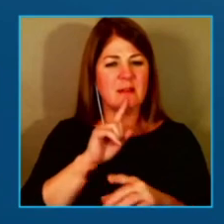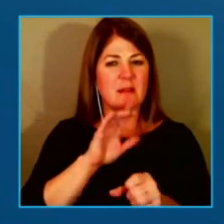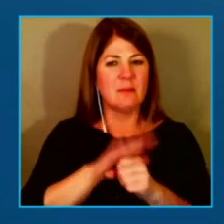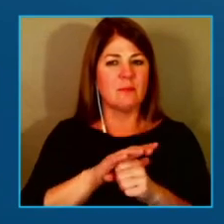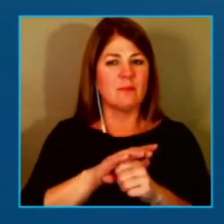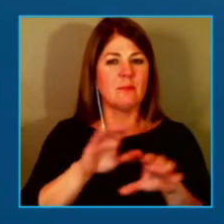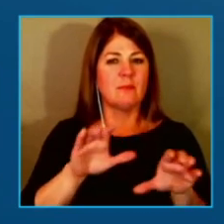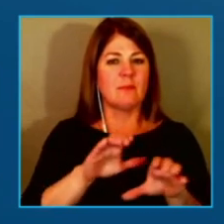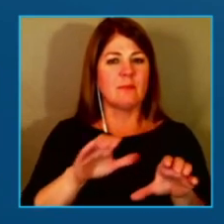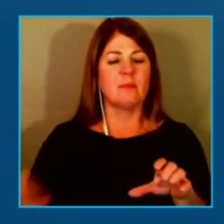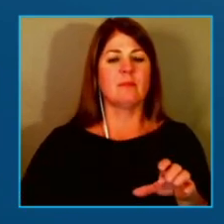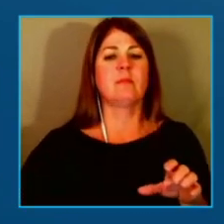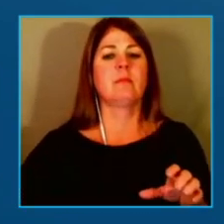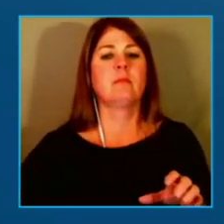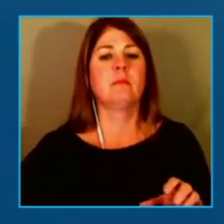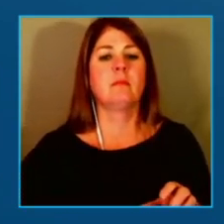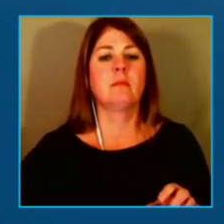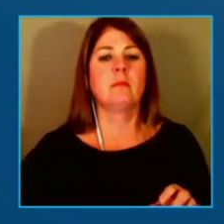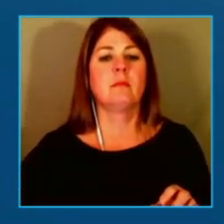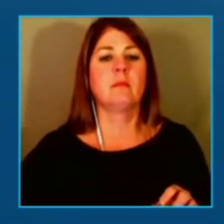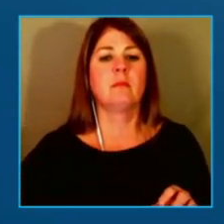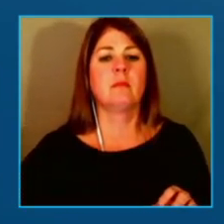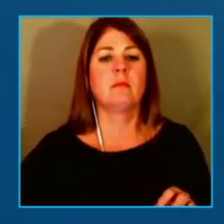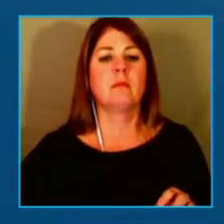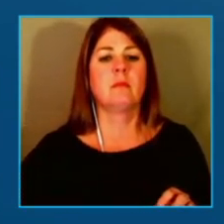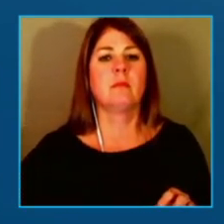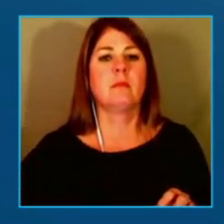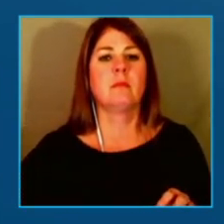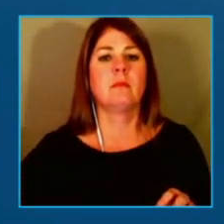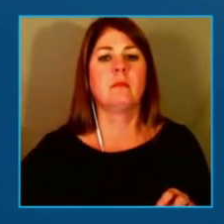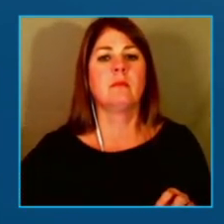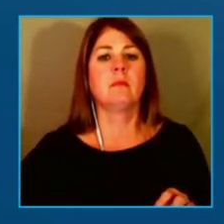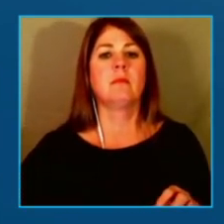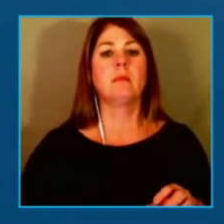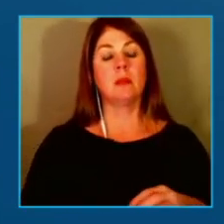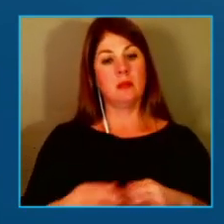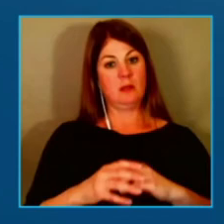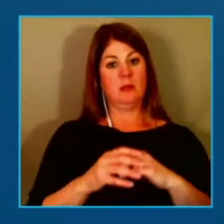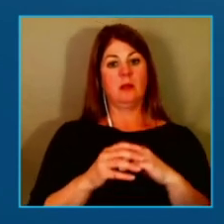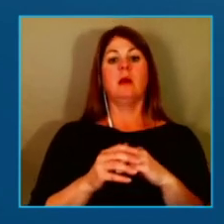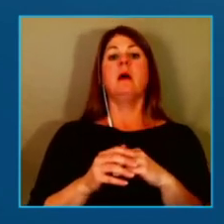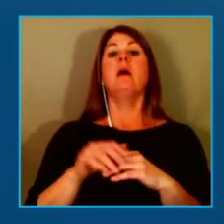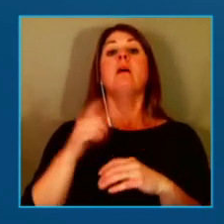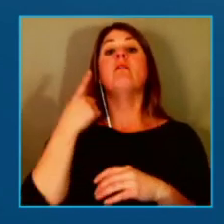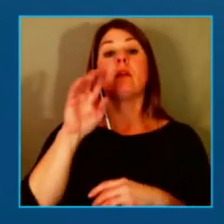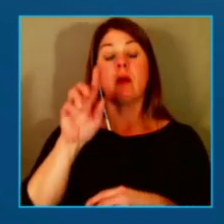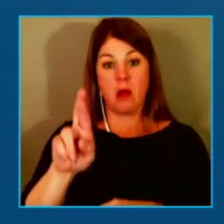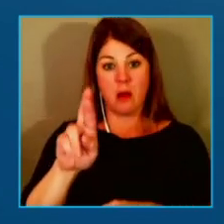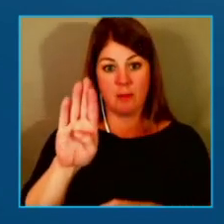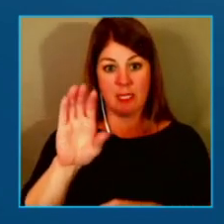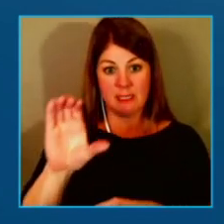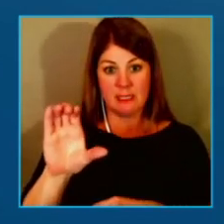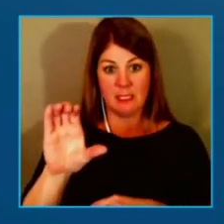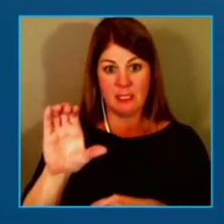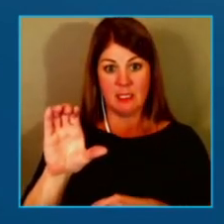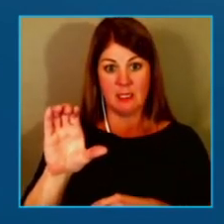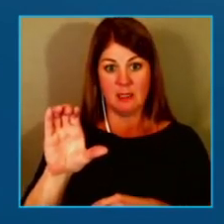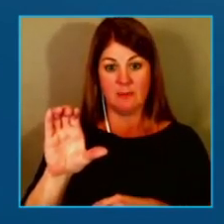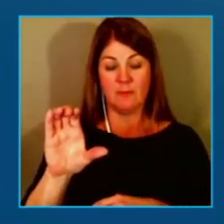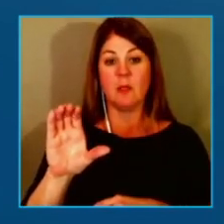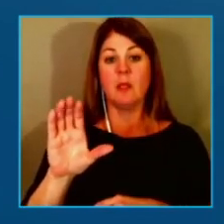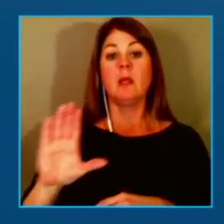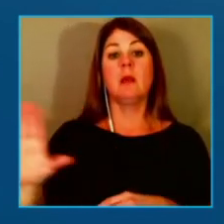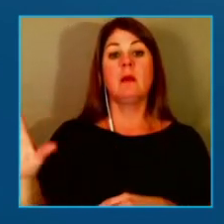that before this RBC approves the changes, that those changes ought to